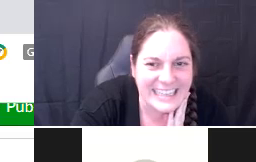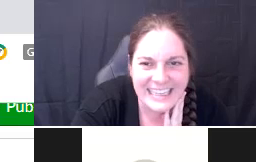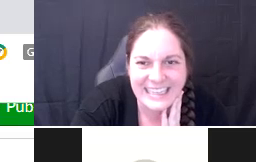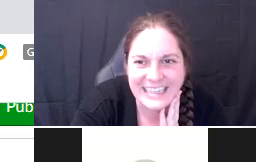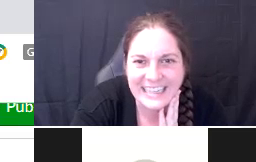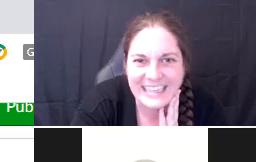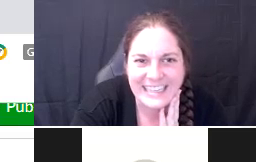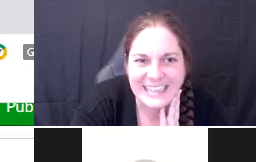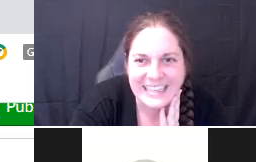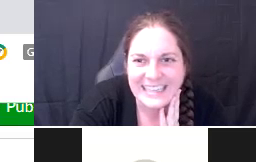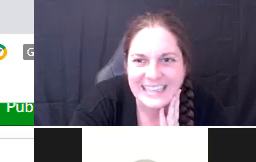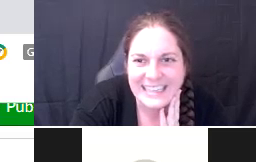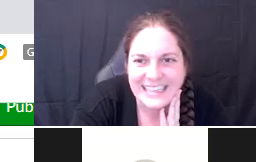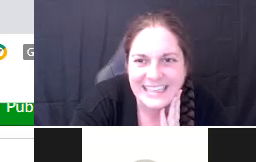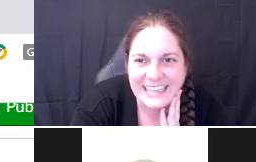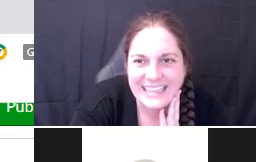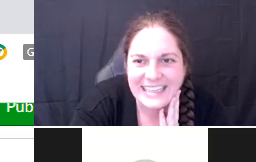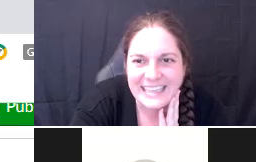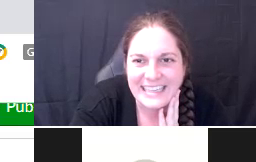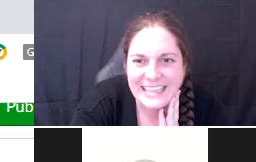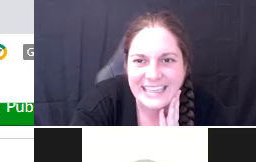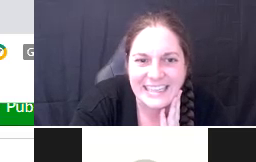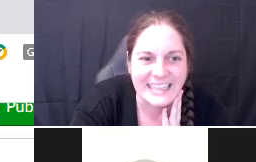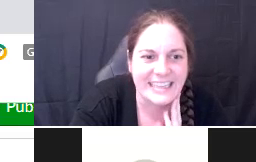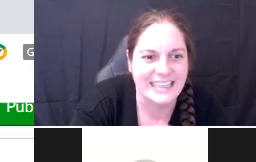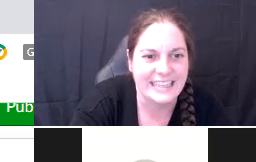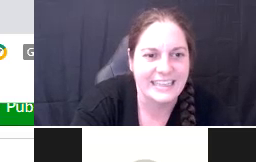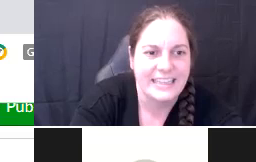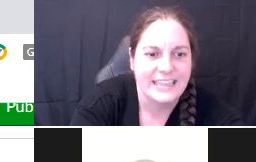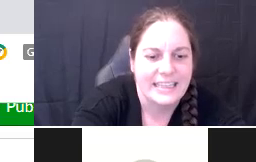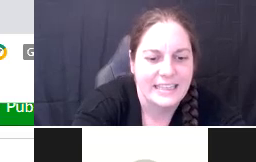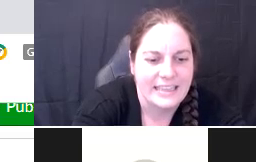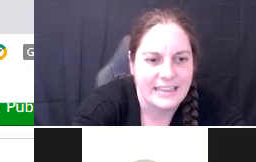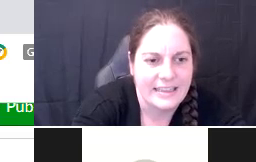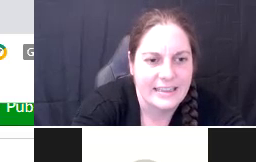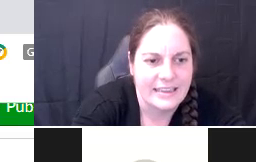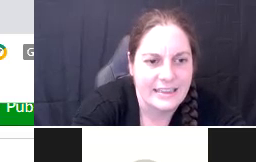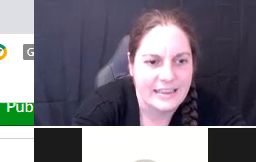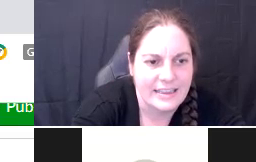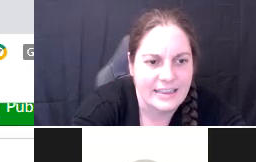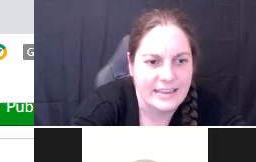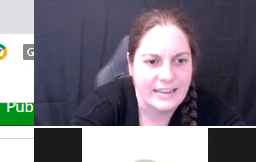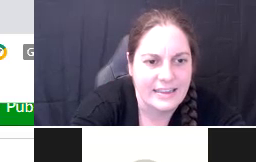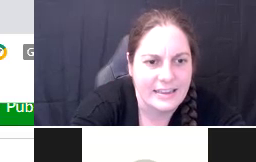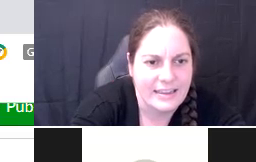Somebody who's a little bit more knowledgeable than me would have to type those instructions to him.